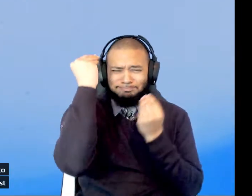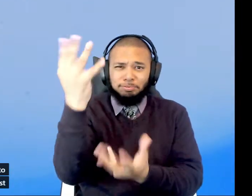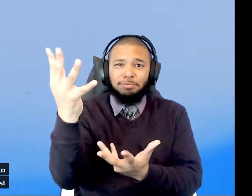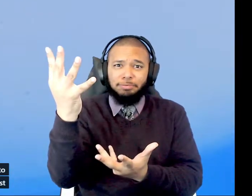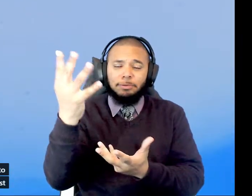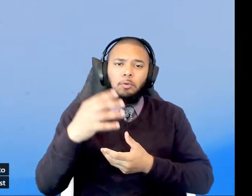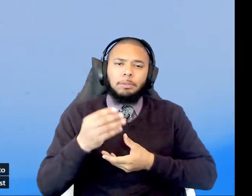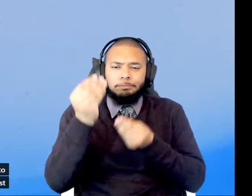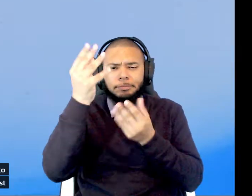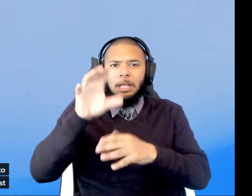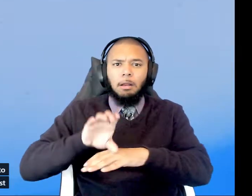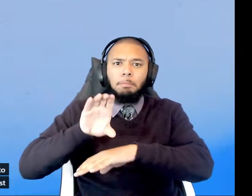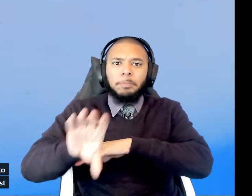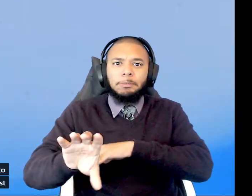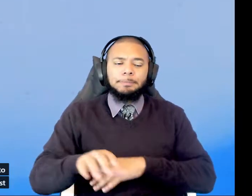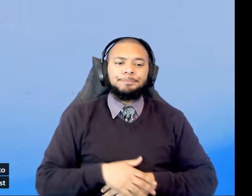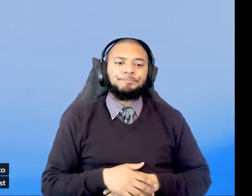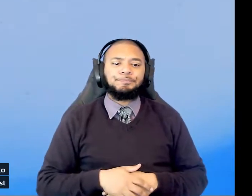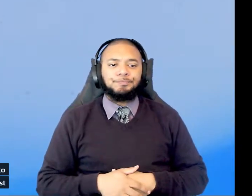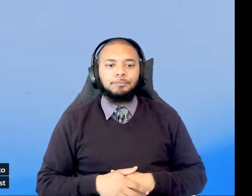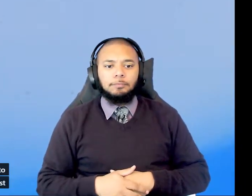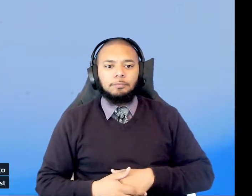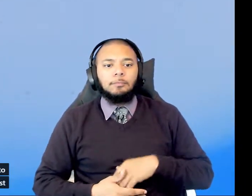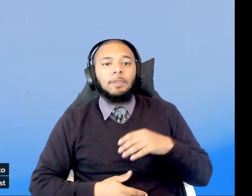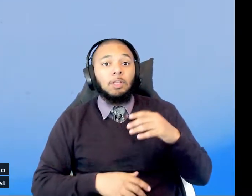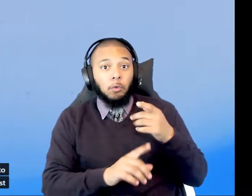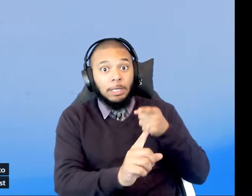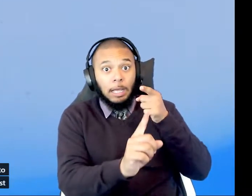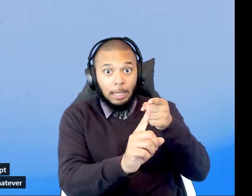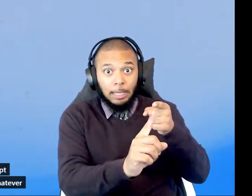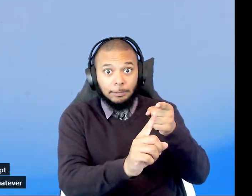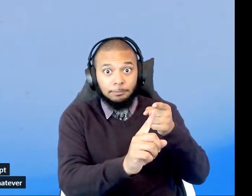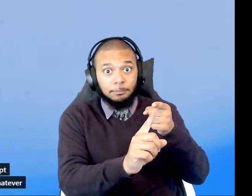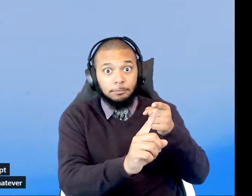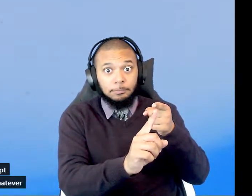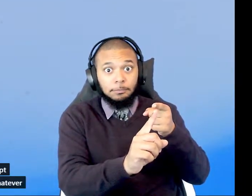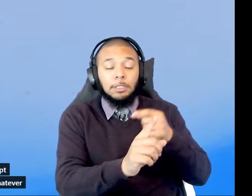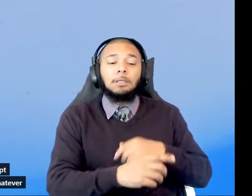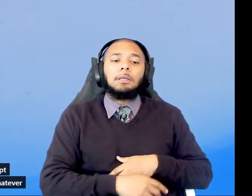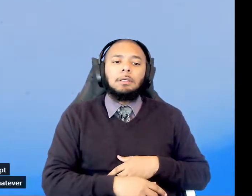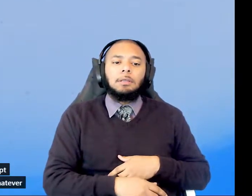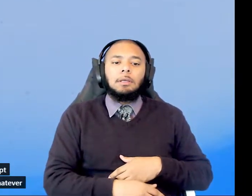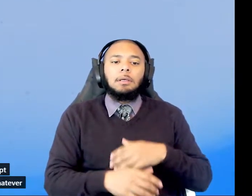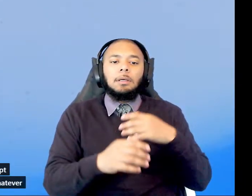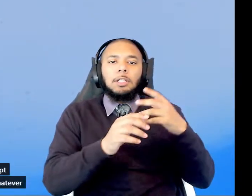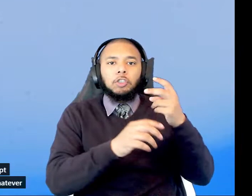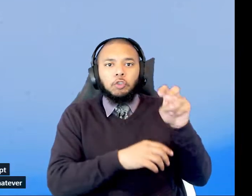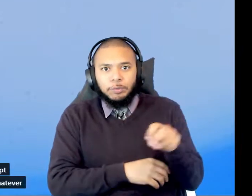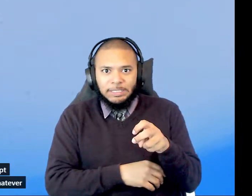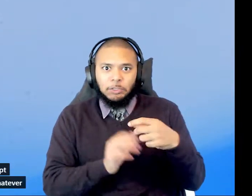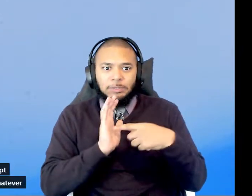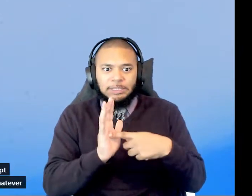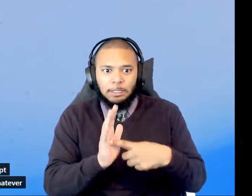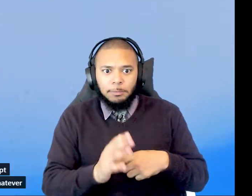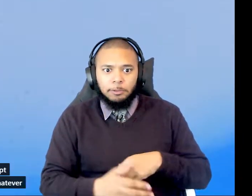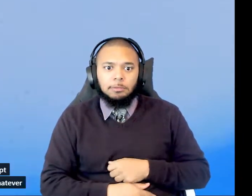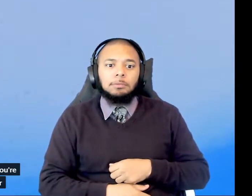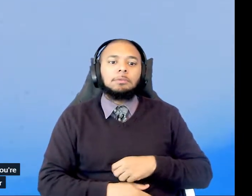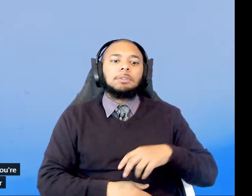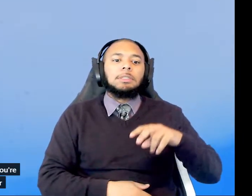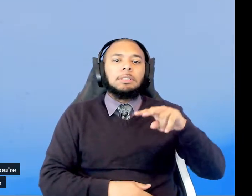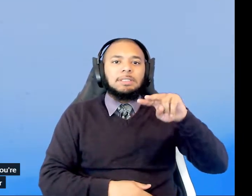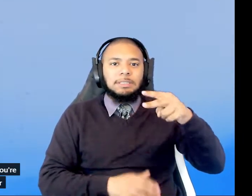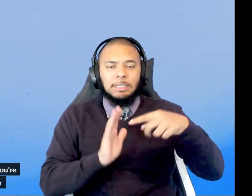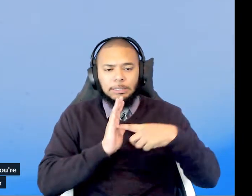claim. Same thing, you transition to your example. Then you give a first example. Then you give your second example. And then you give